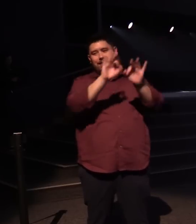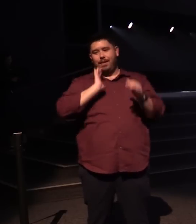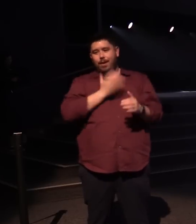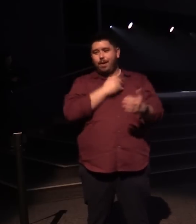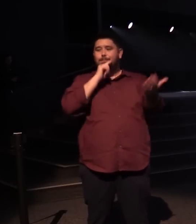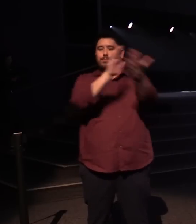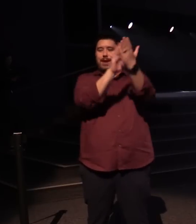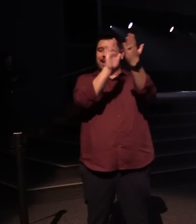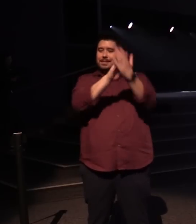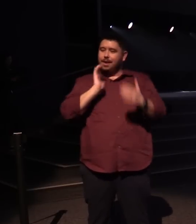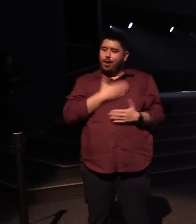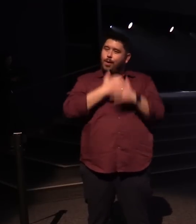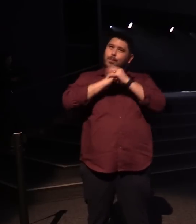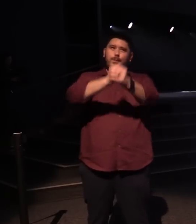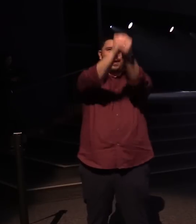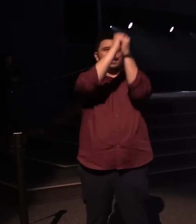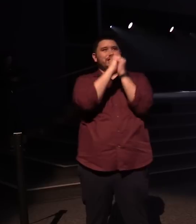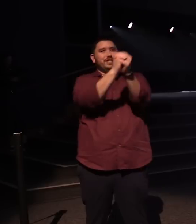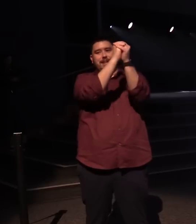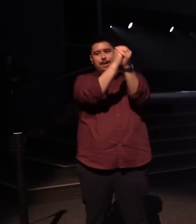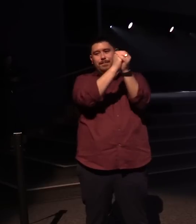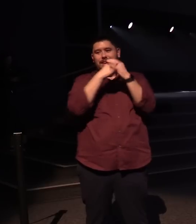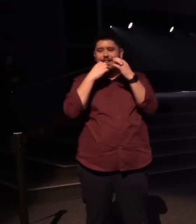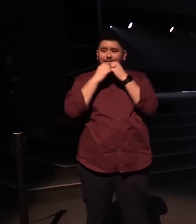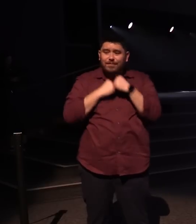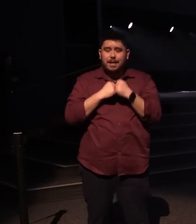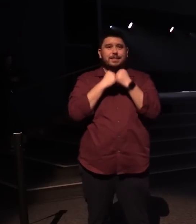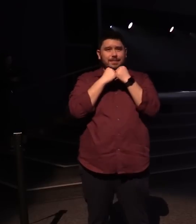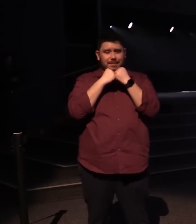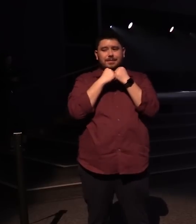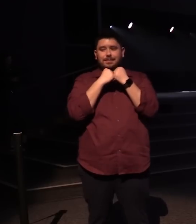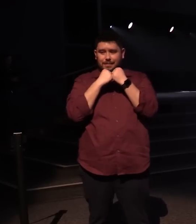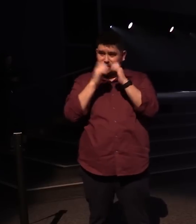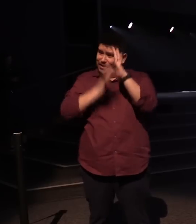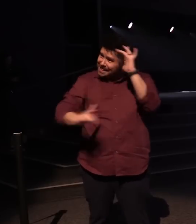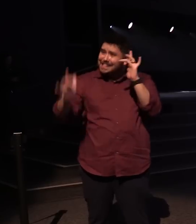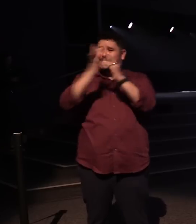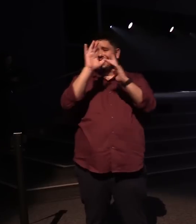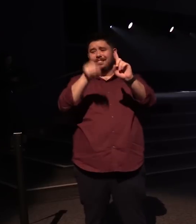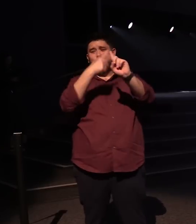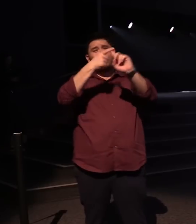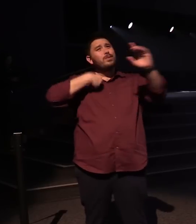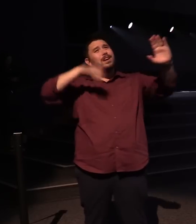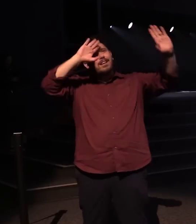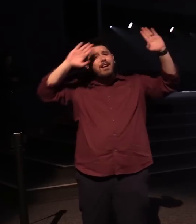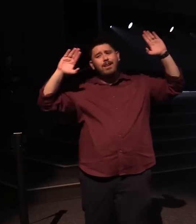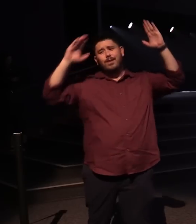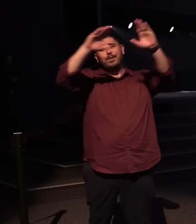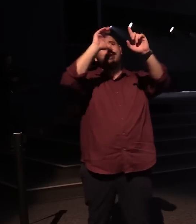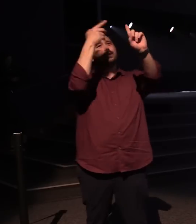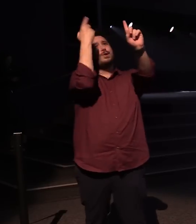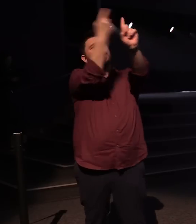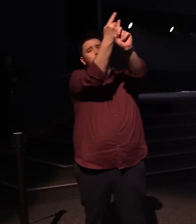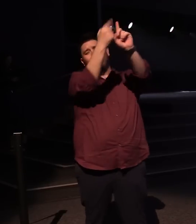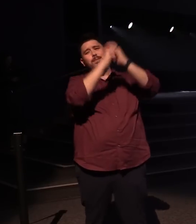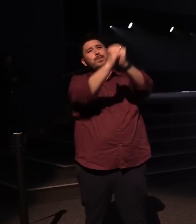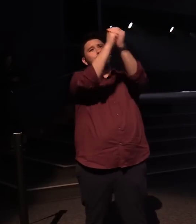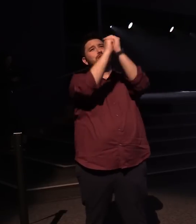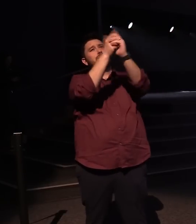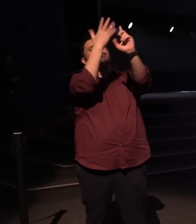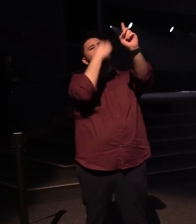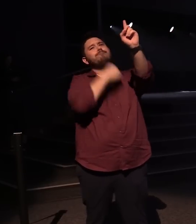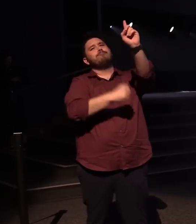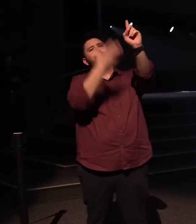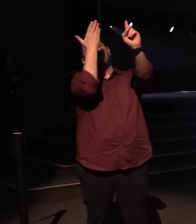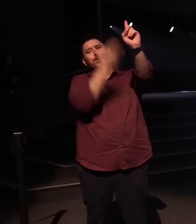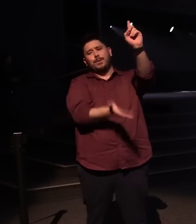and our worship and our adoration. So Jesus, it is you that we worship. It is you that we adore. It is you who has